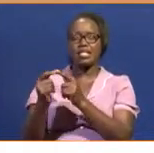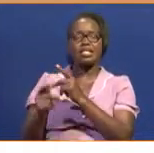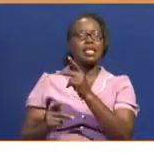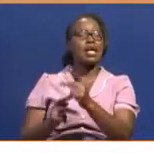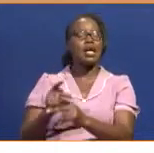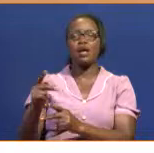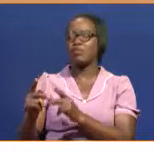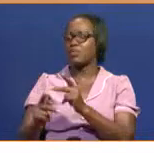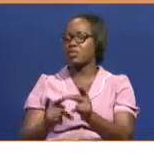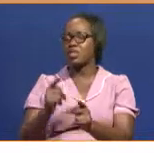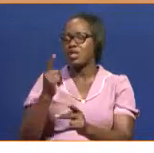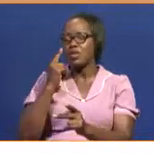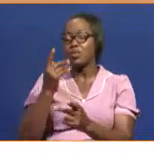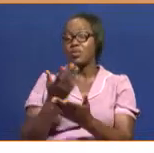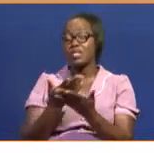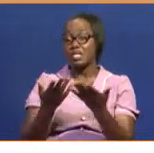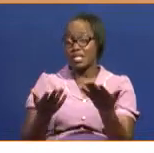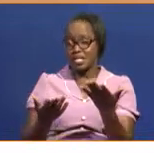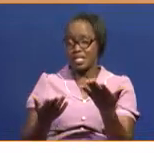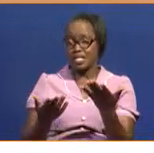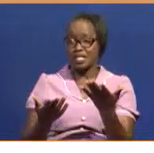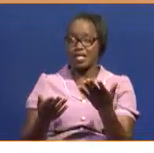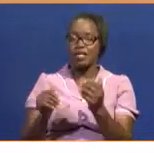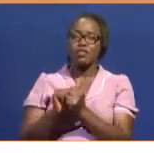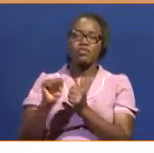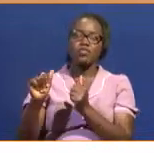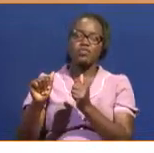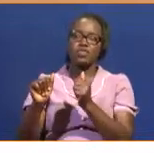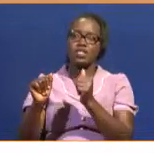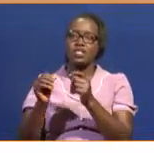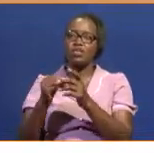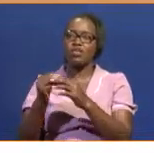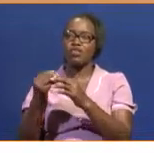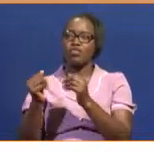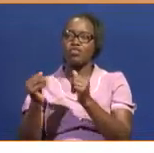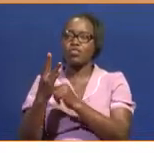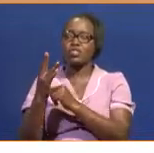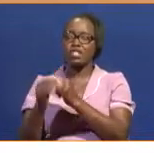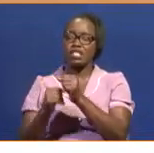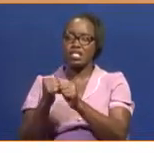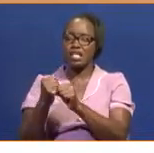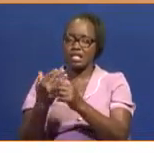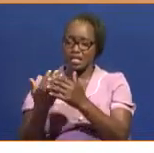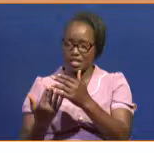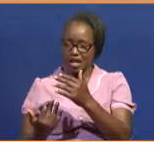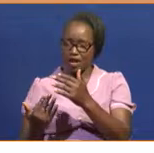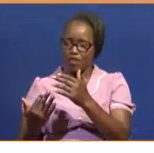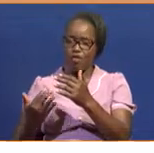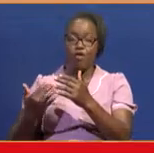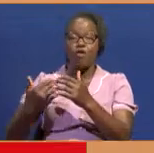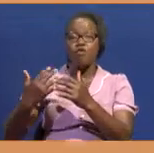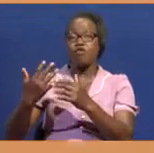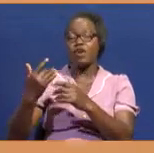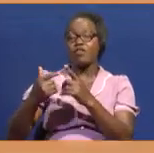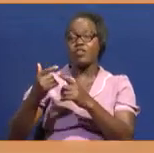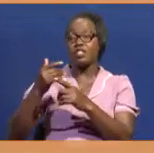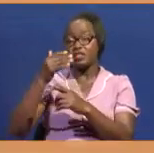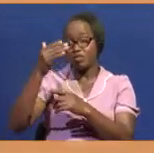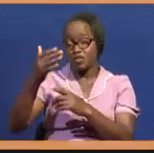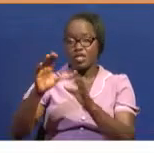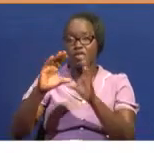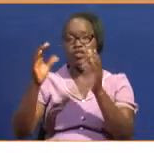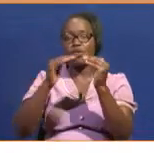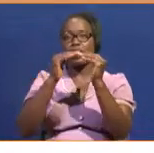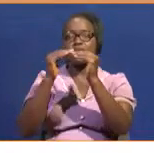process. So we see these 15, 14-year-olds, like probably in 5 years, we'll be able to see them on the world